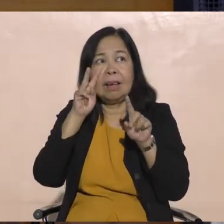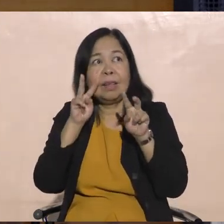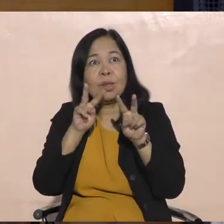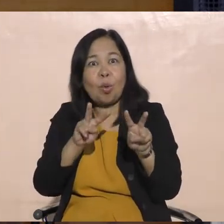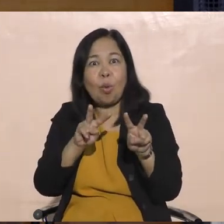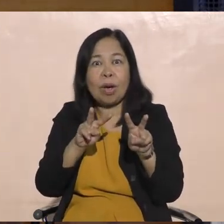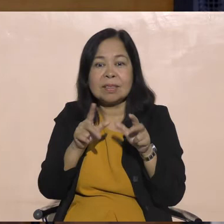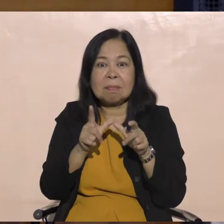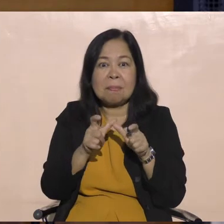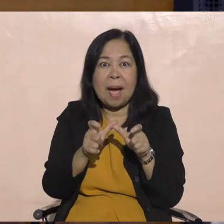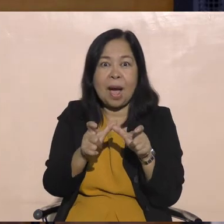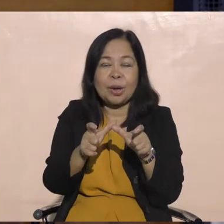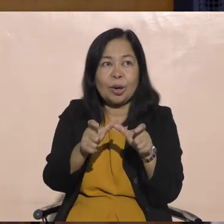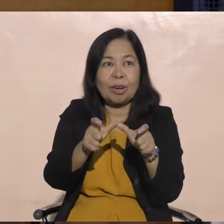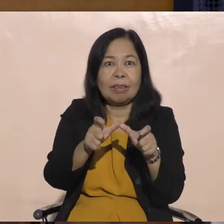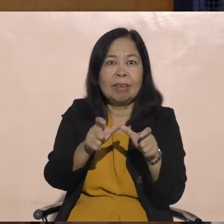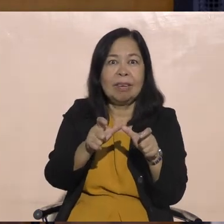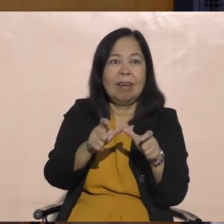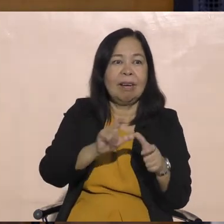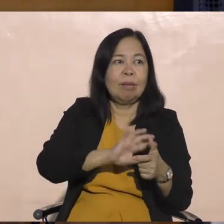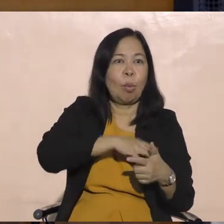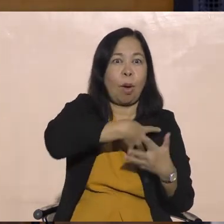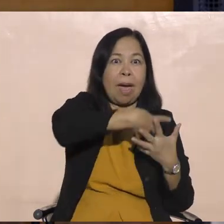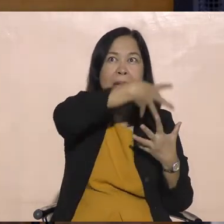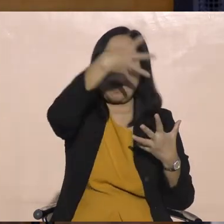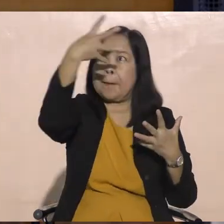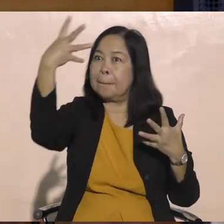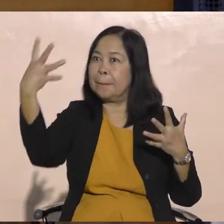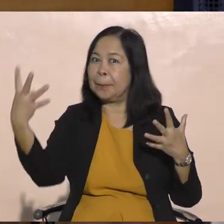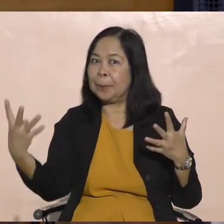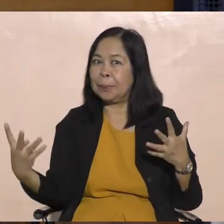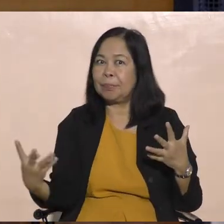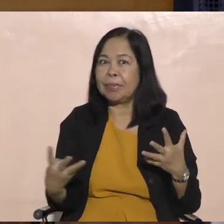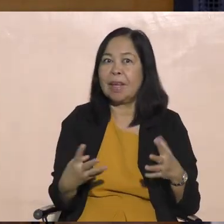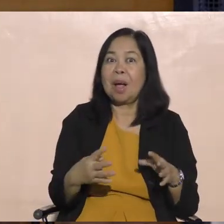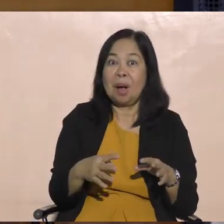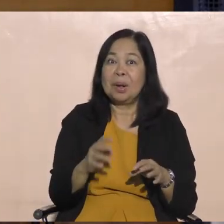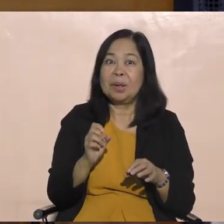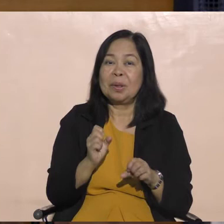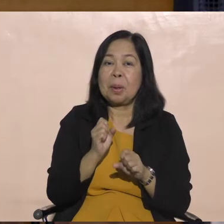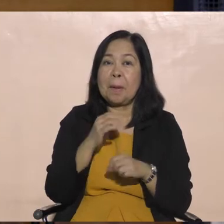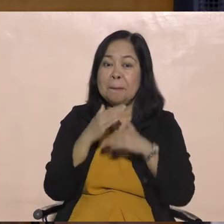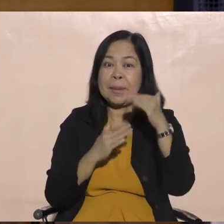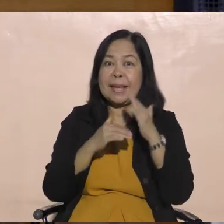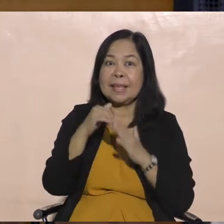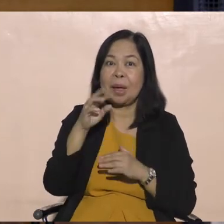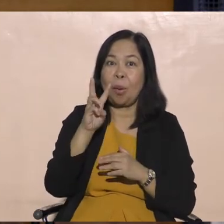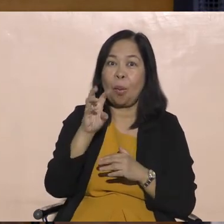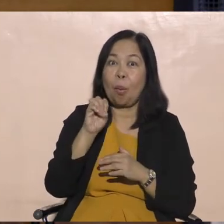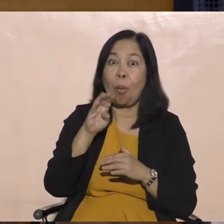he saw a spider begin to build a web over the front of his cave. Nakita